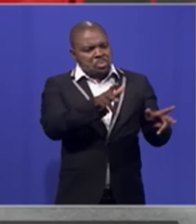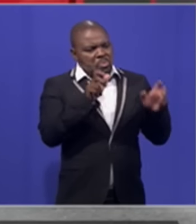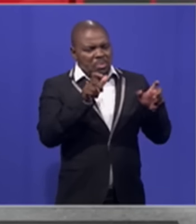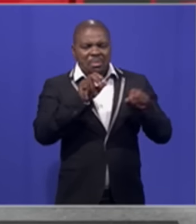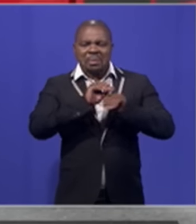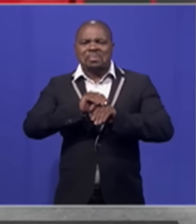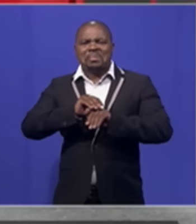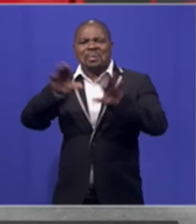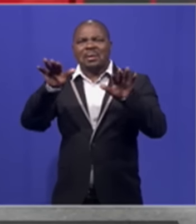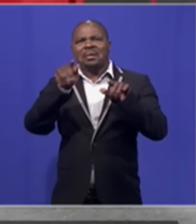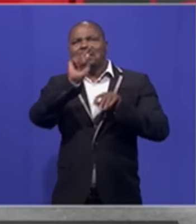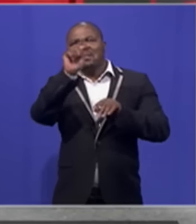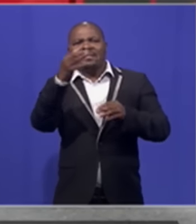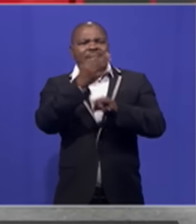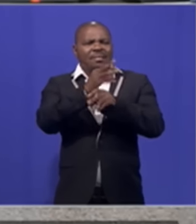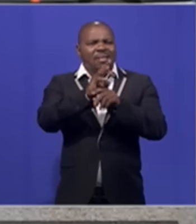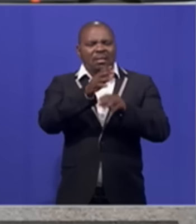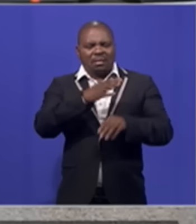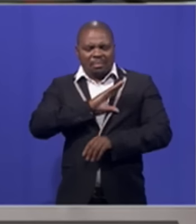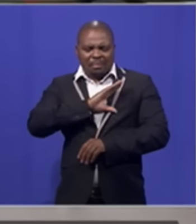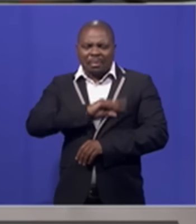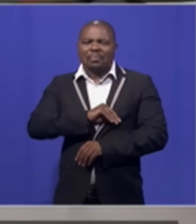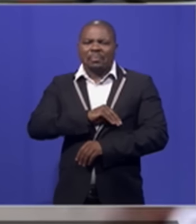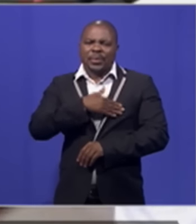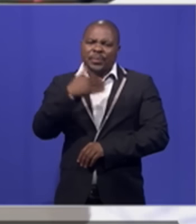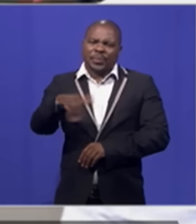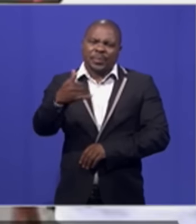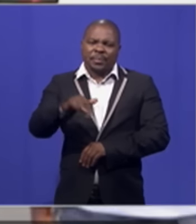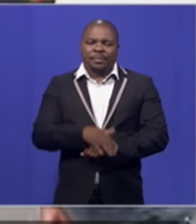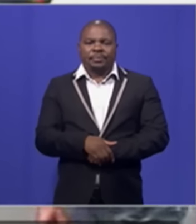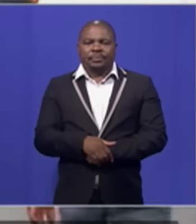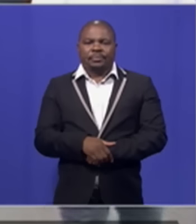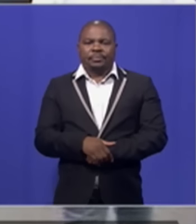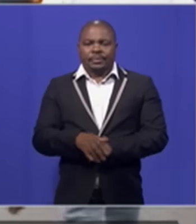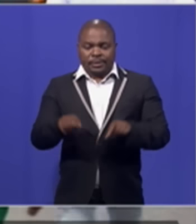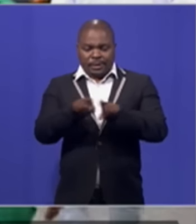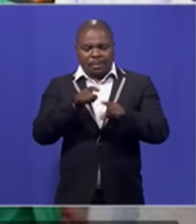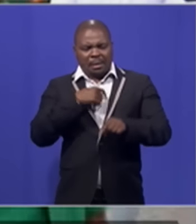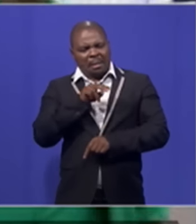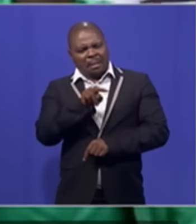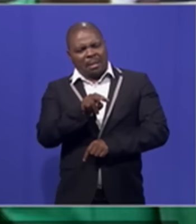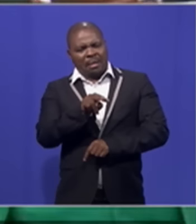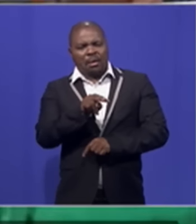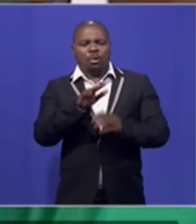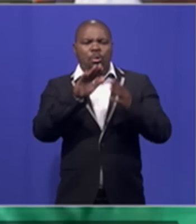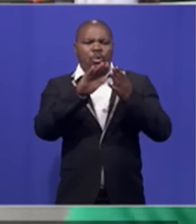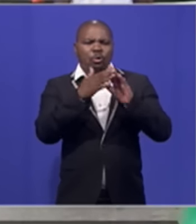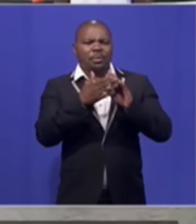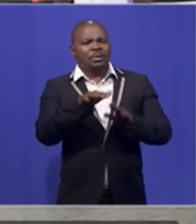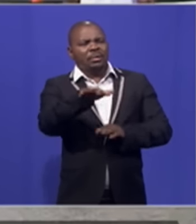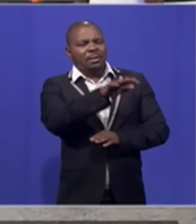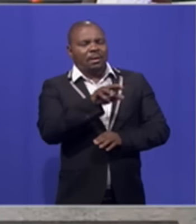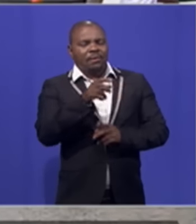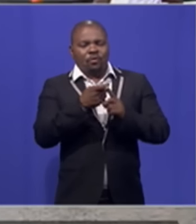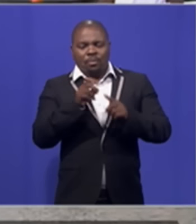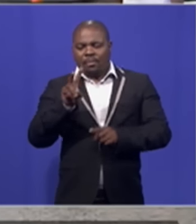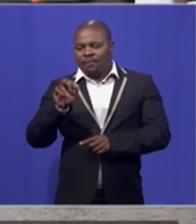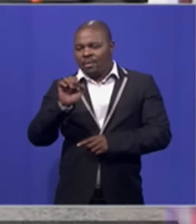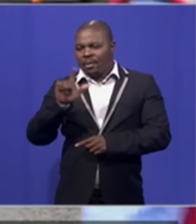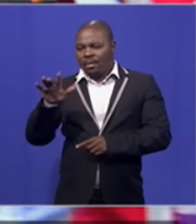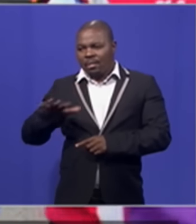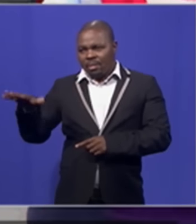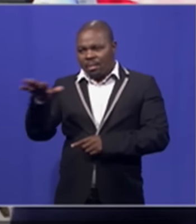utlwisa batswadi bohloko hobane ke ile ka hlokomela hore le baahi kapa setjhaba se seng sa Vanderbilt Park se